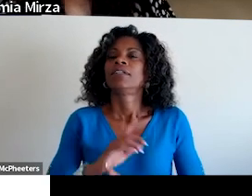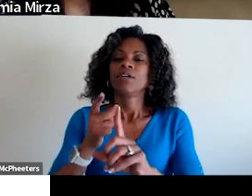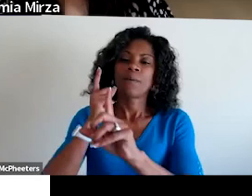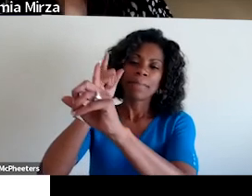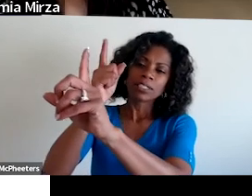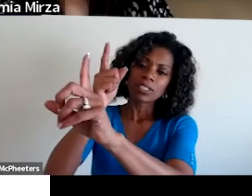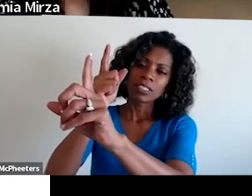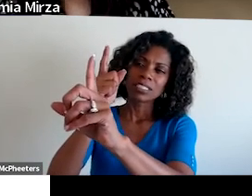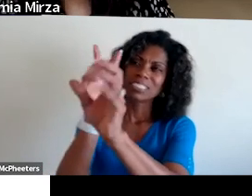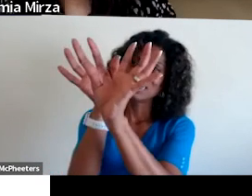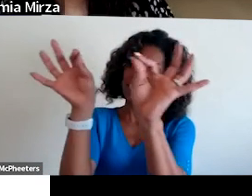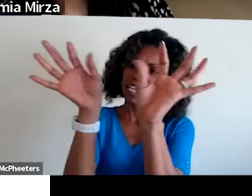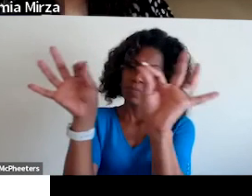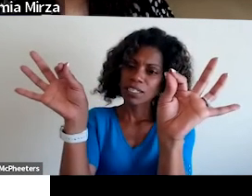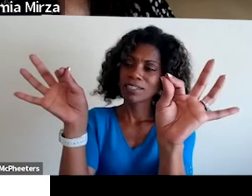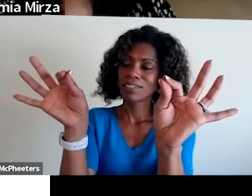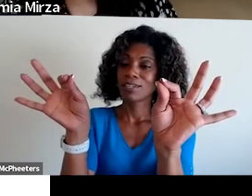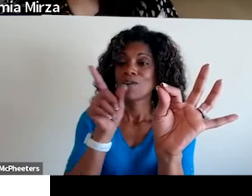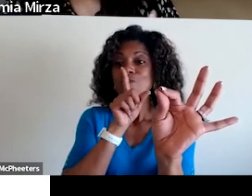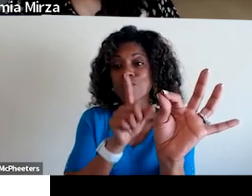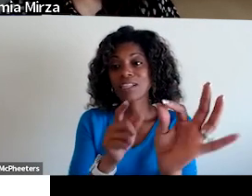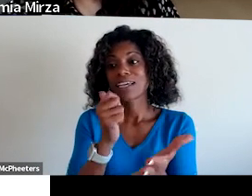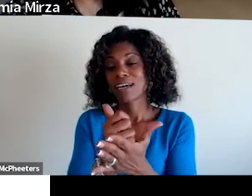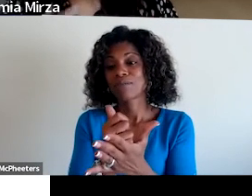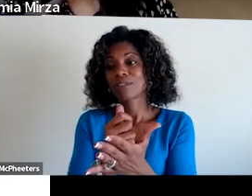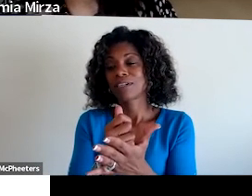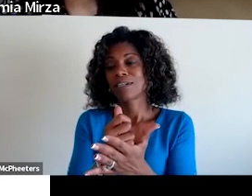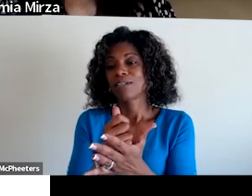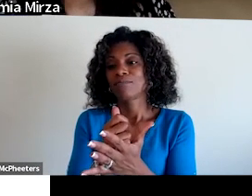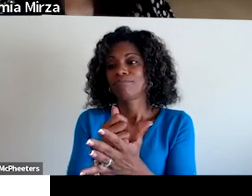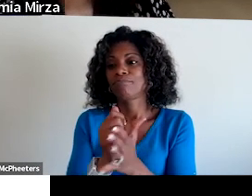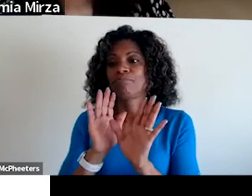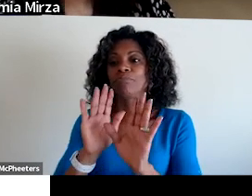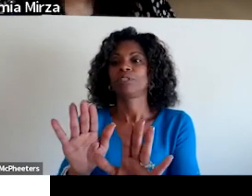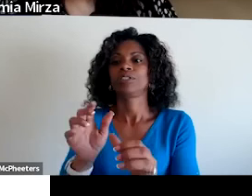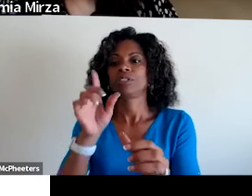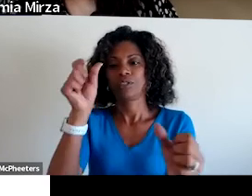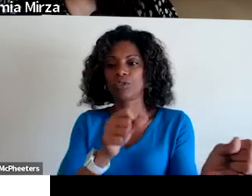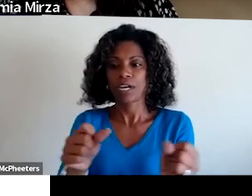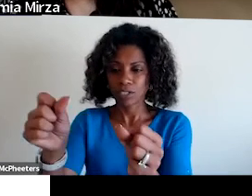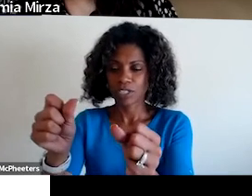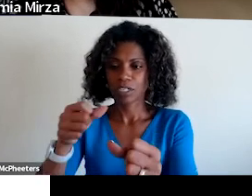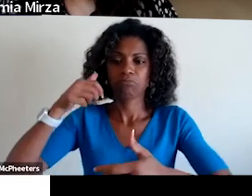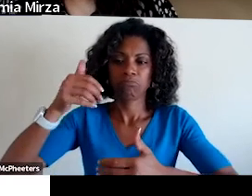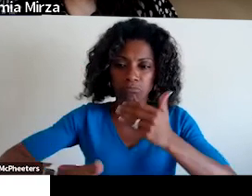driving the strategy of your organization. If we could jump to the next slide here.